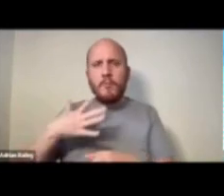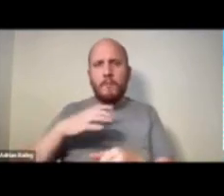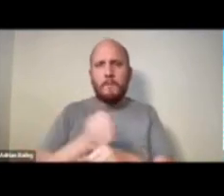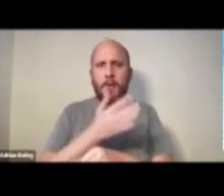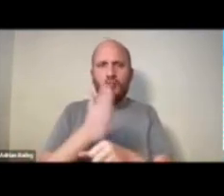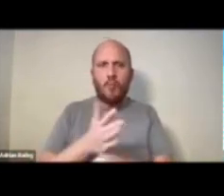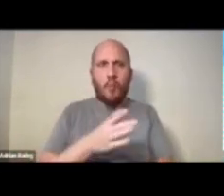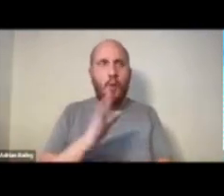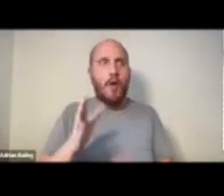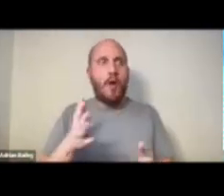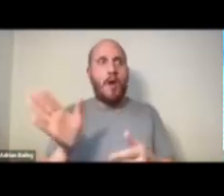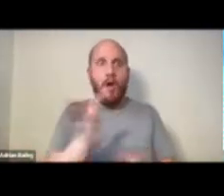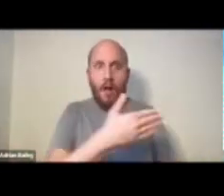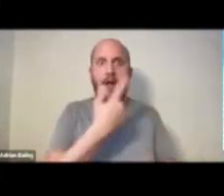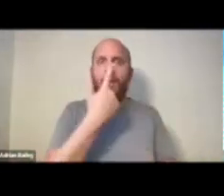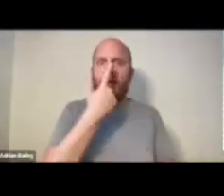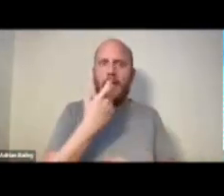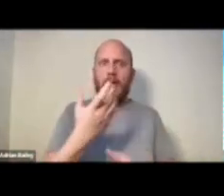back to you.